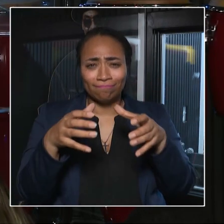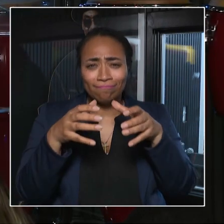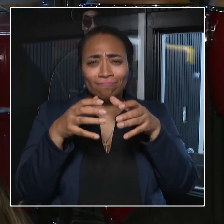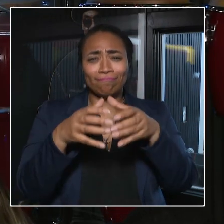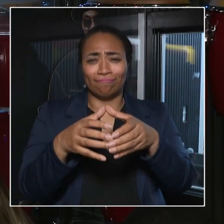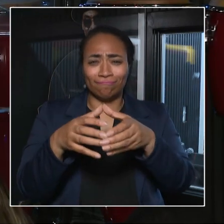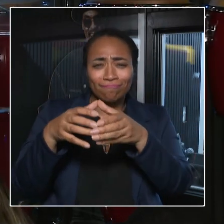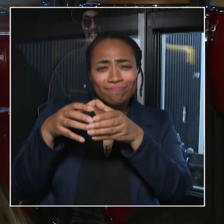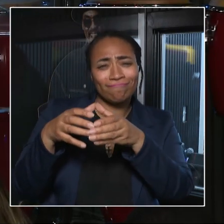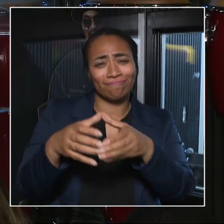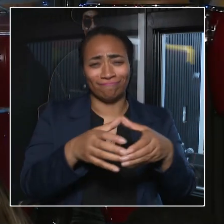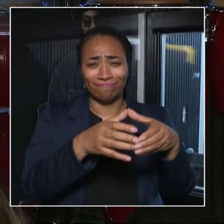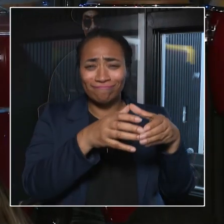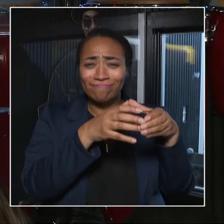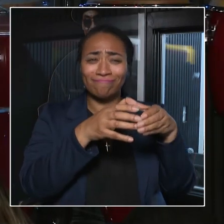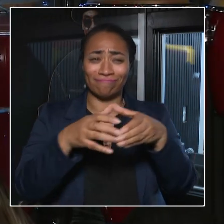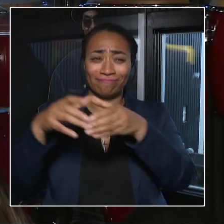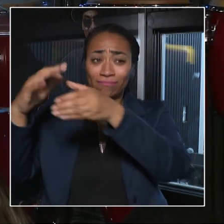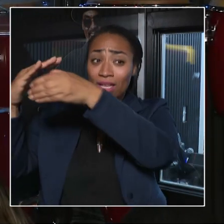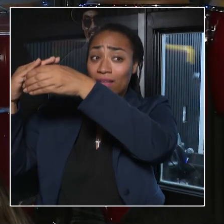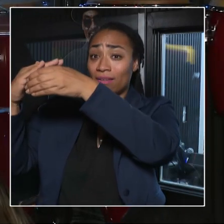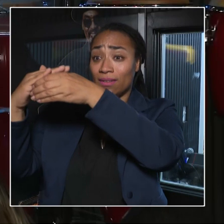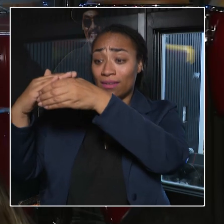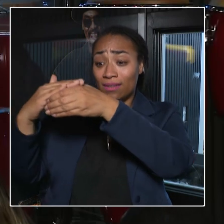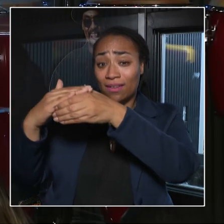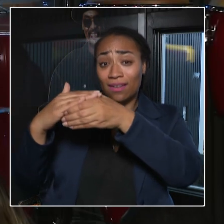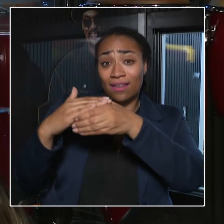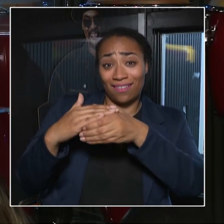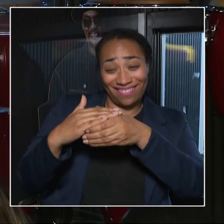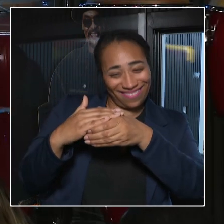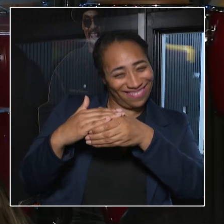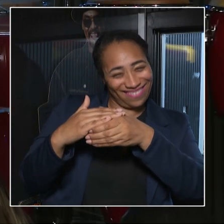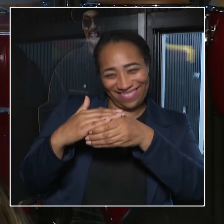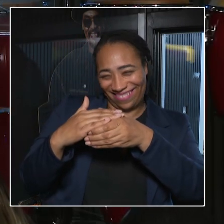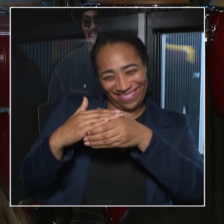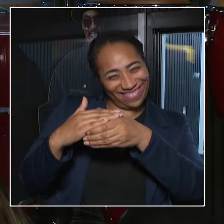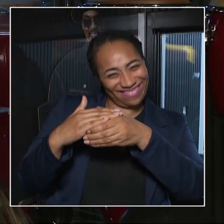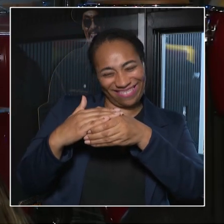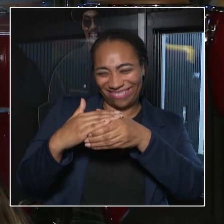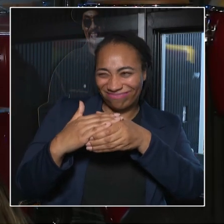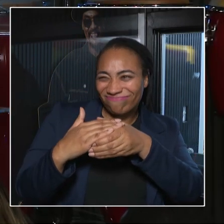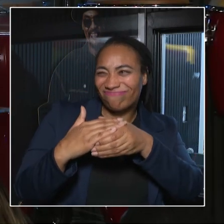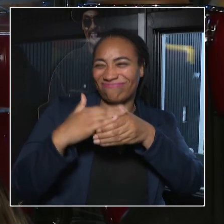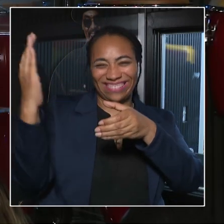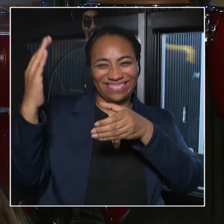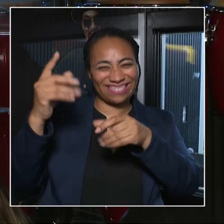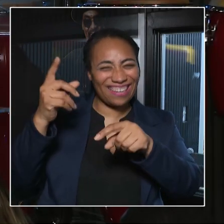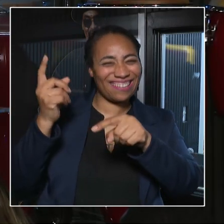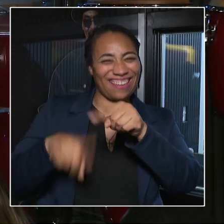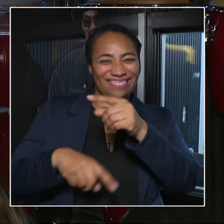because you can't mute DC. No, no, no, no. Don't you